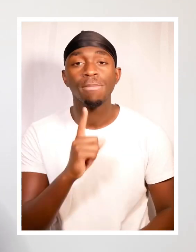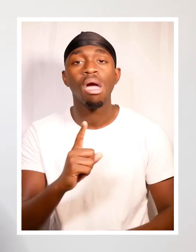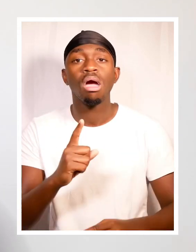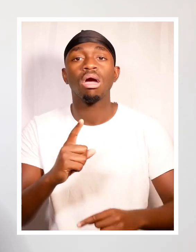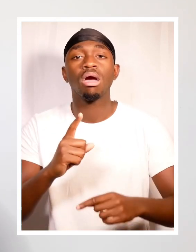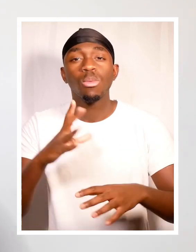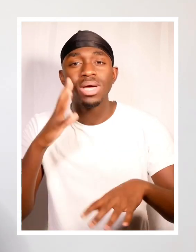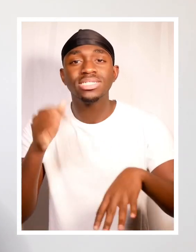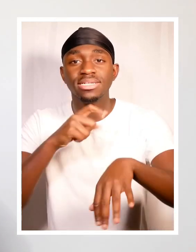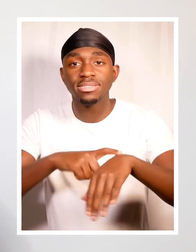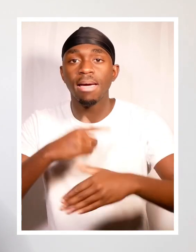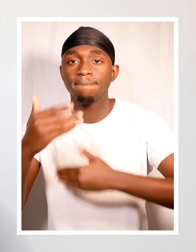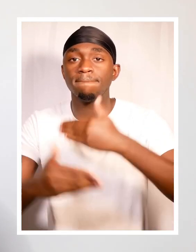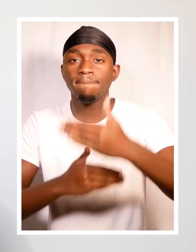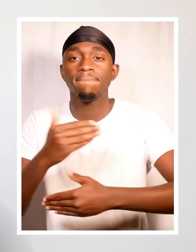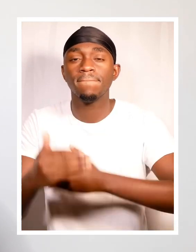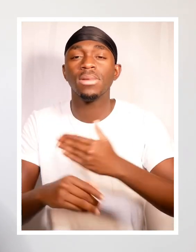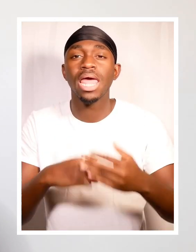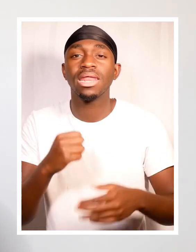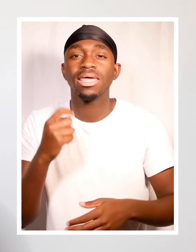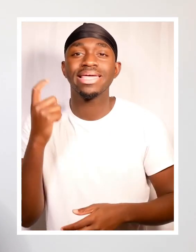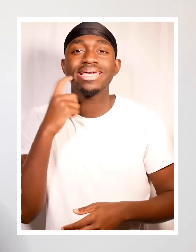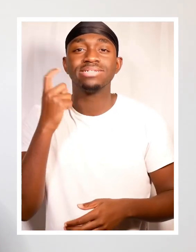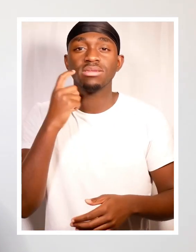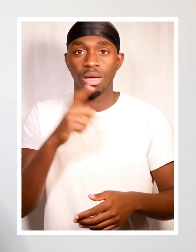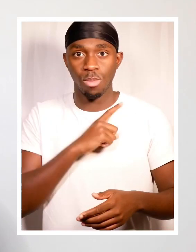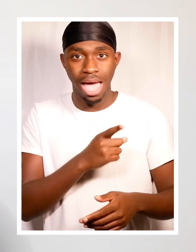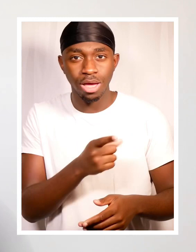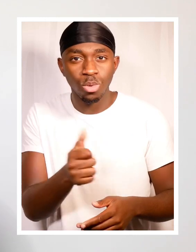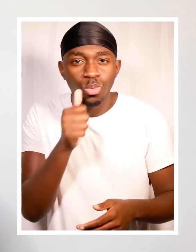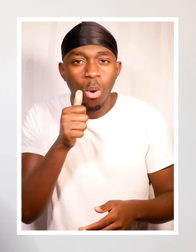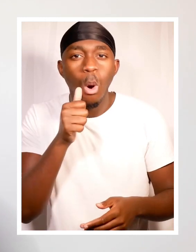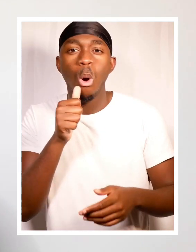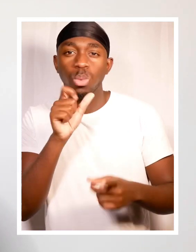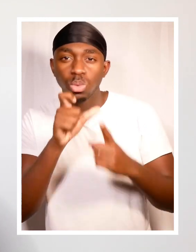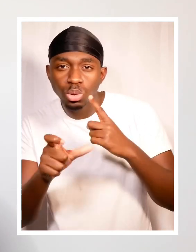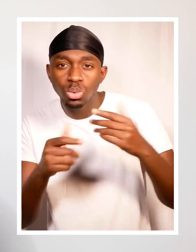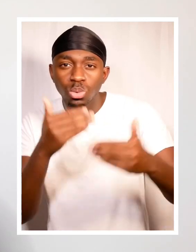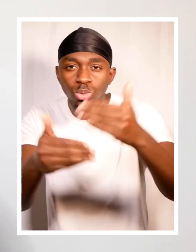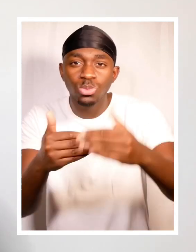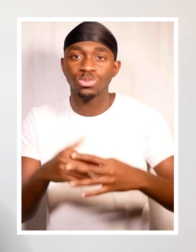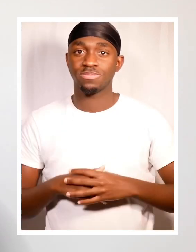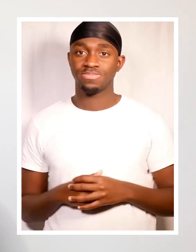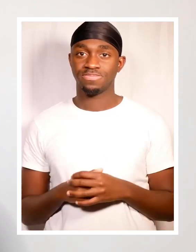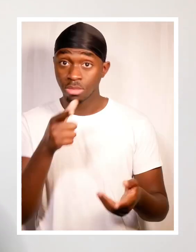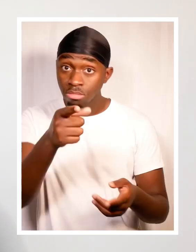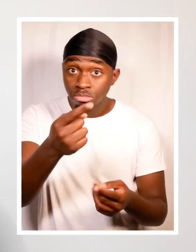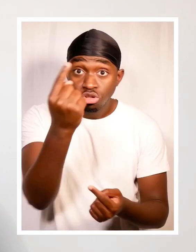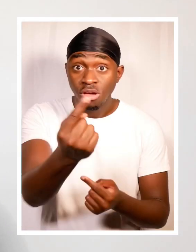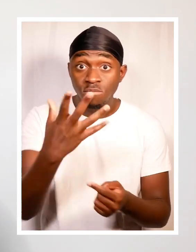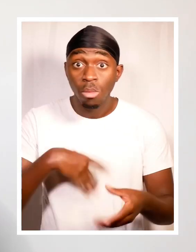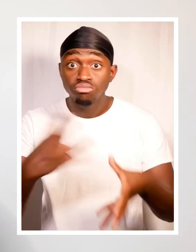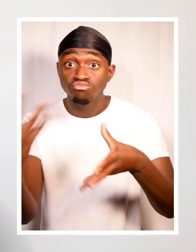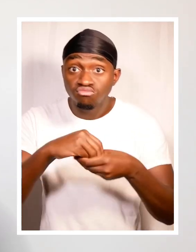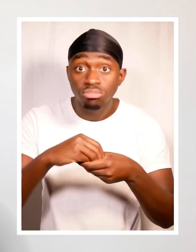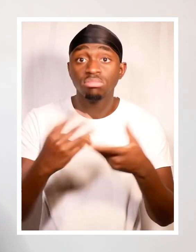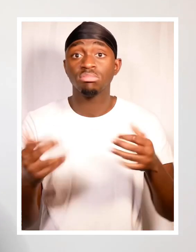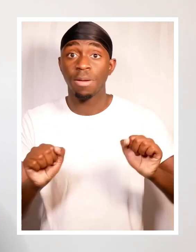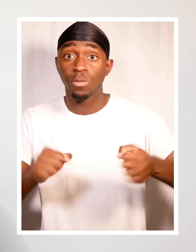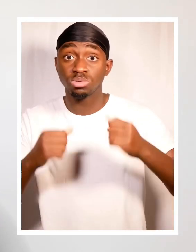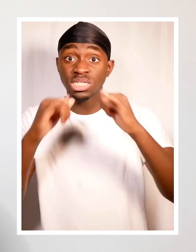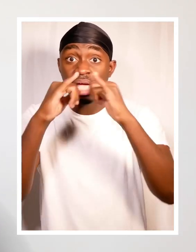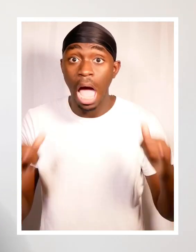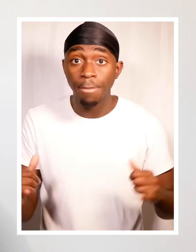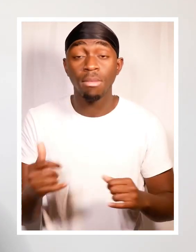that's just a brief overview of what my boot camp consisted of it was intense guys and for me the learning